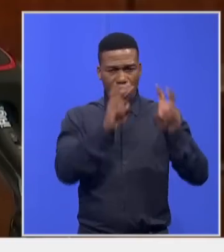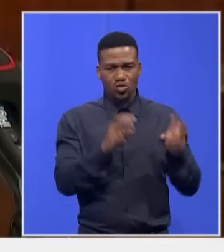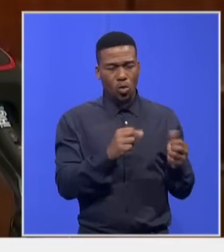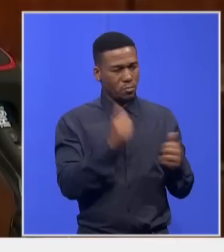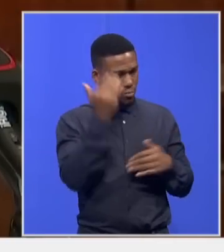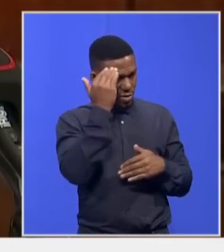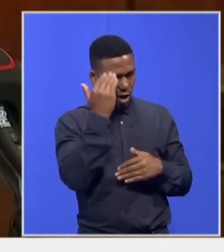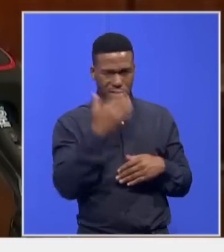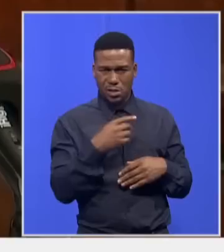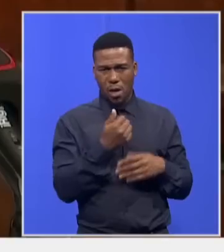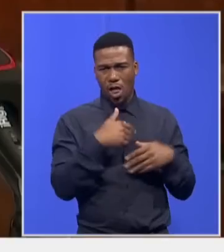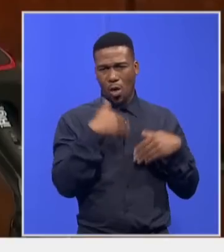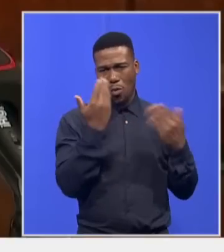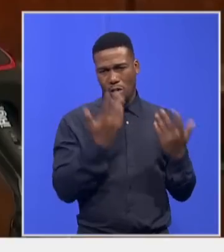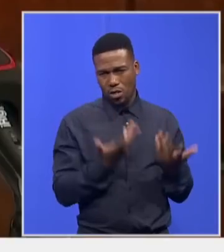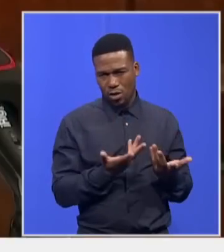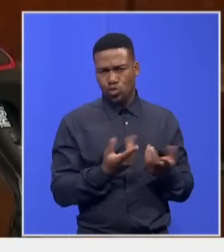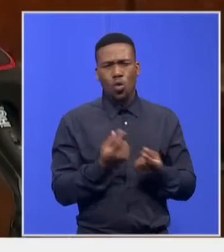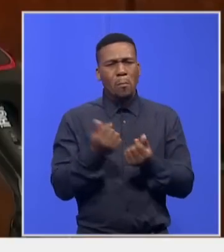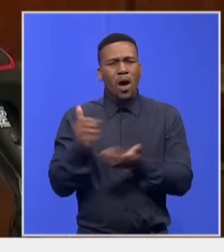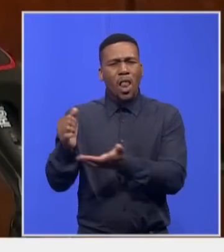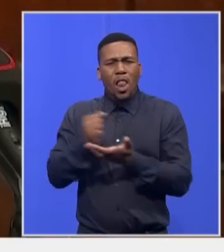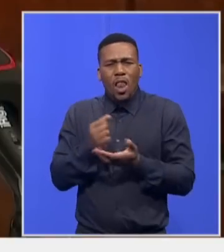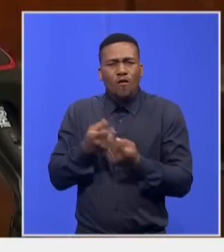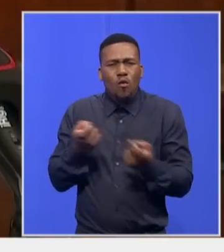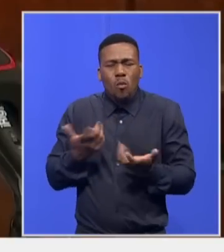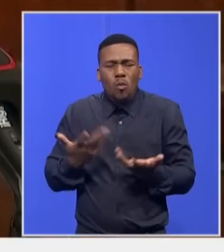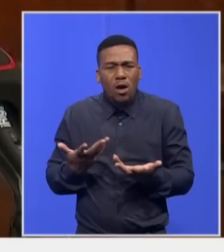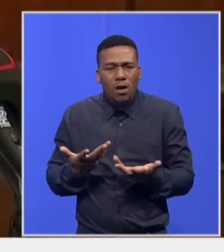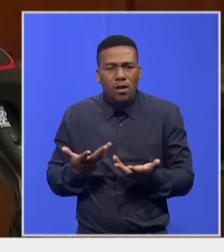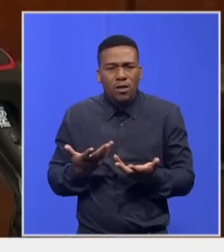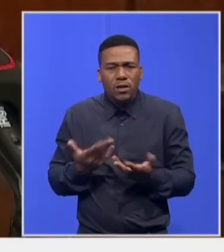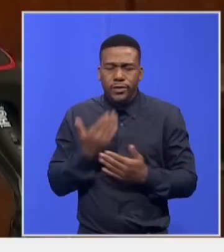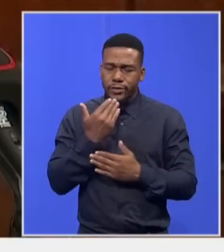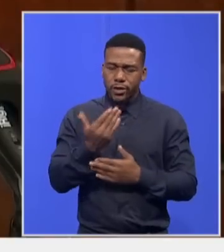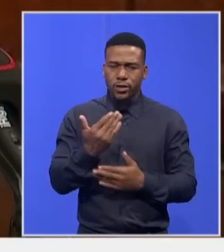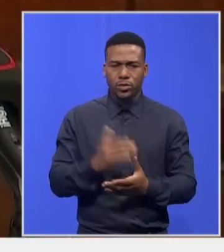that. Where is the money going to come from? Thank you.